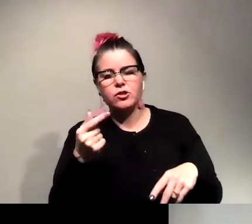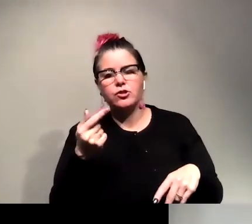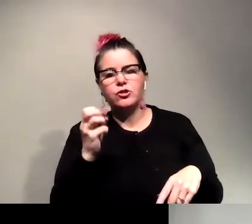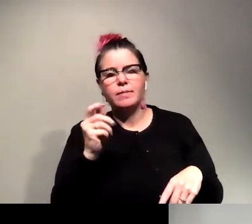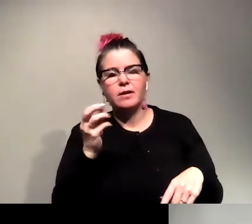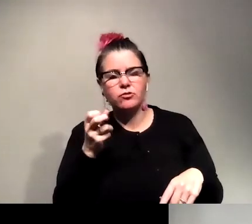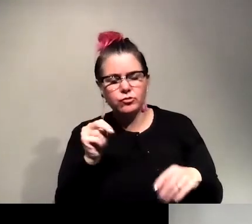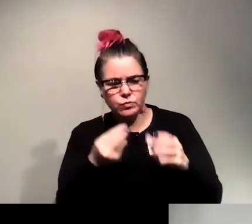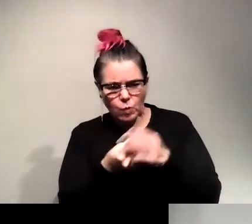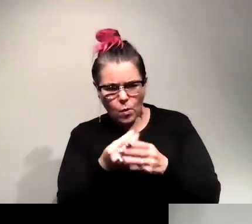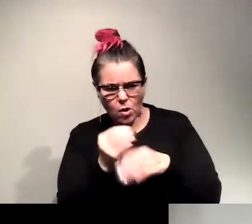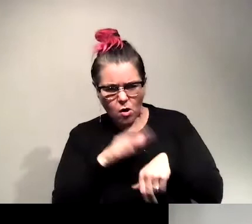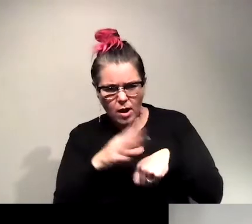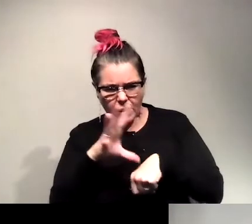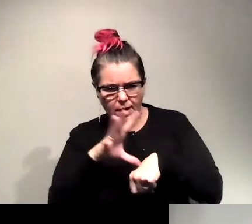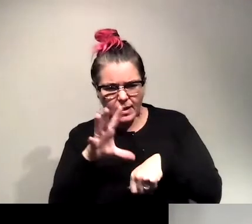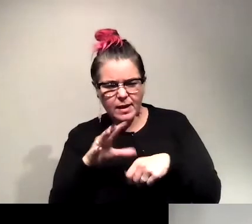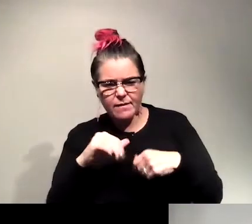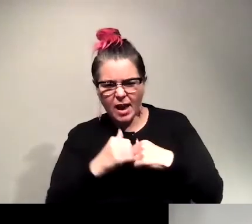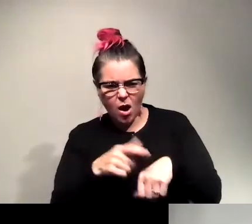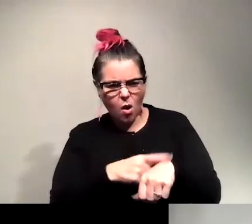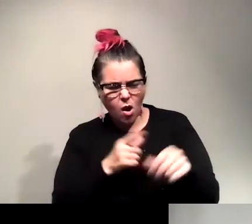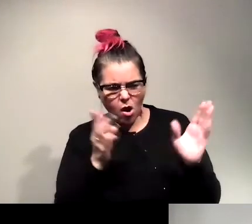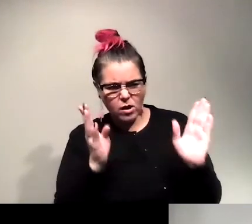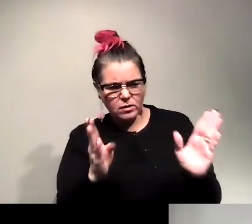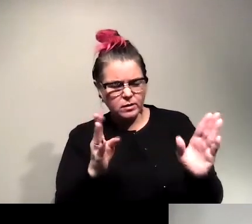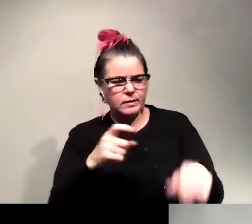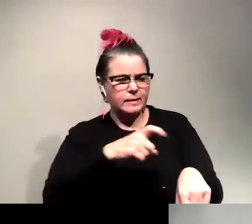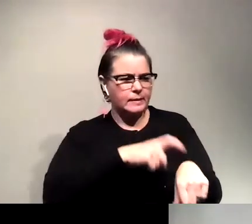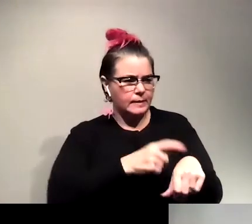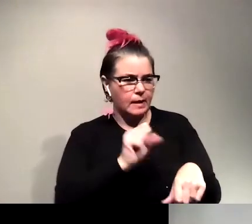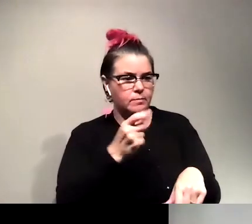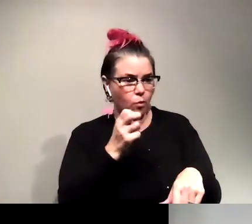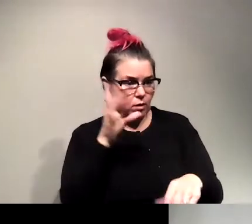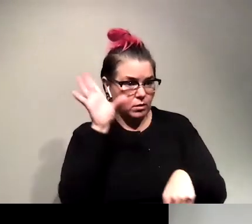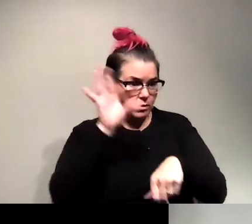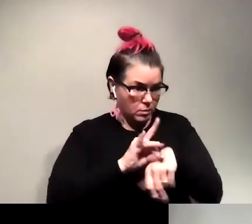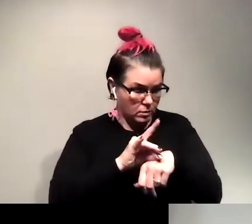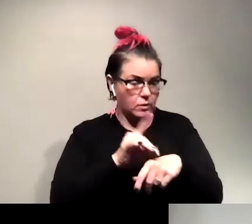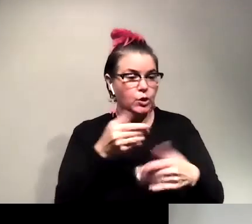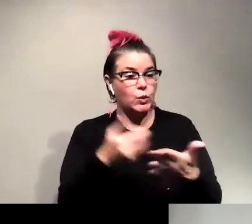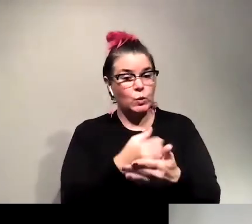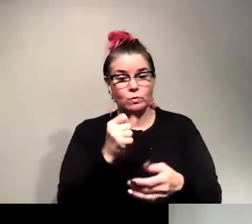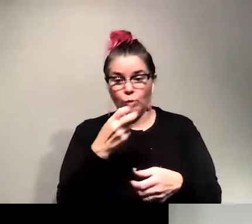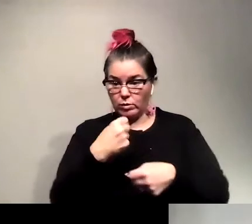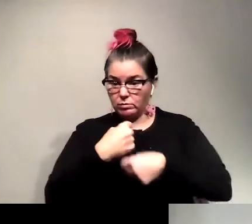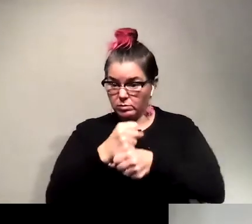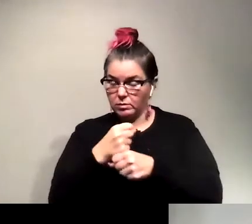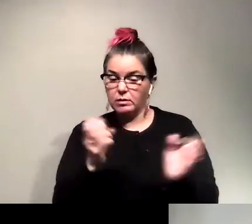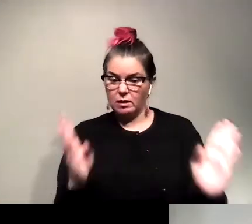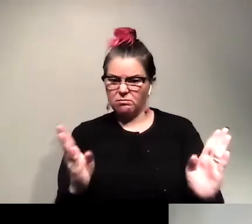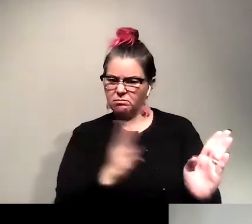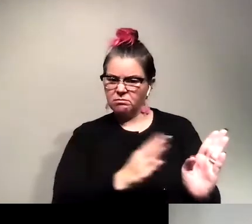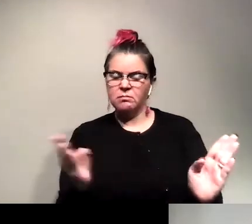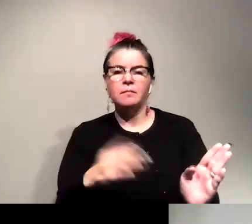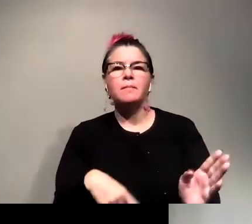I look at latency period, which is the time from spore landing to the new production of spores, and a lot of my stuff